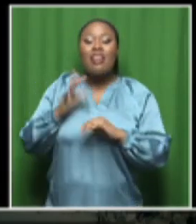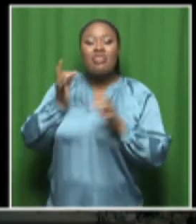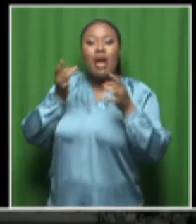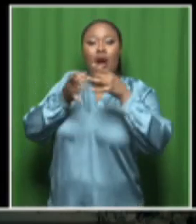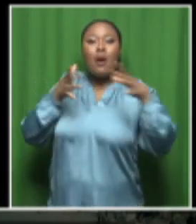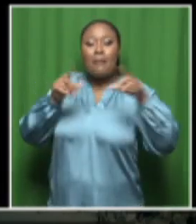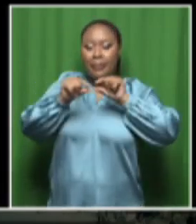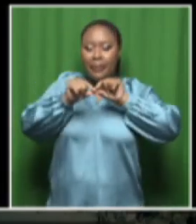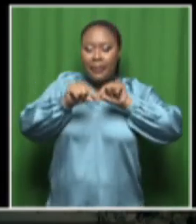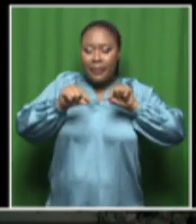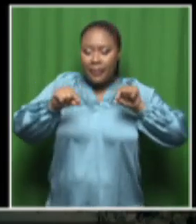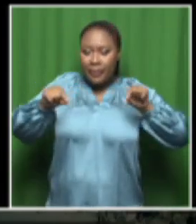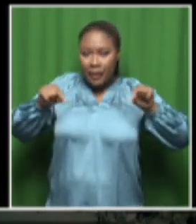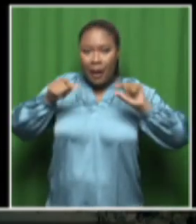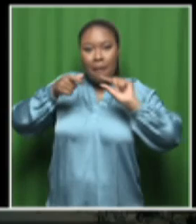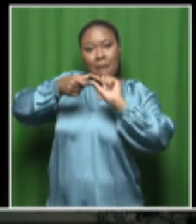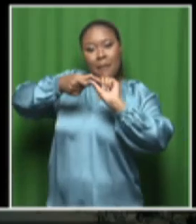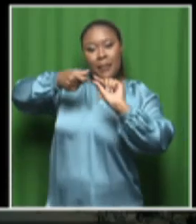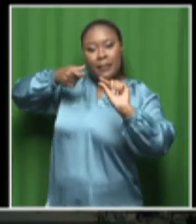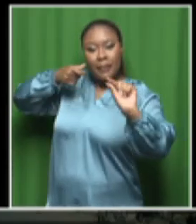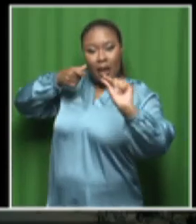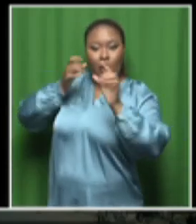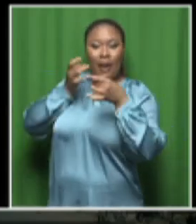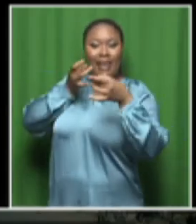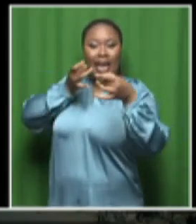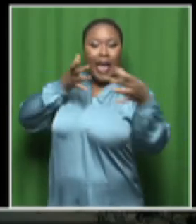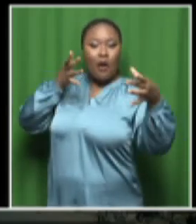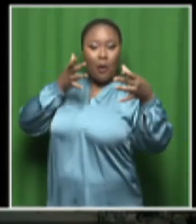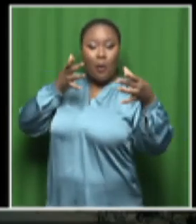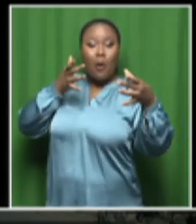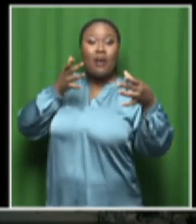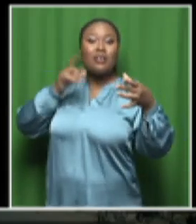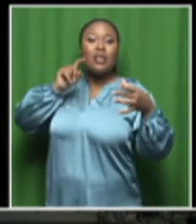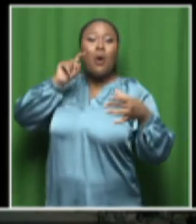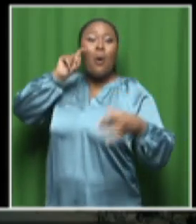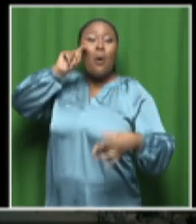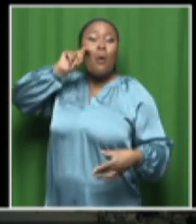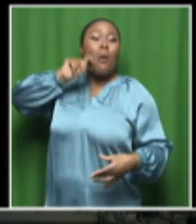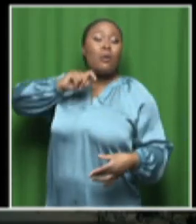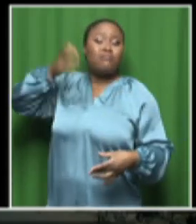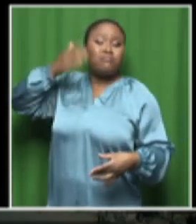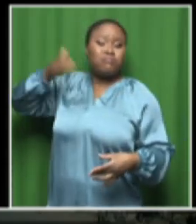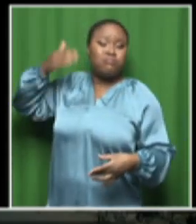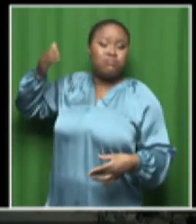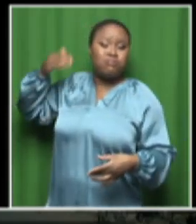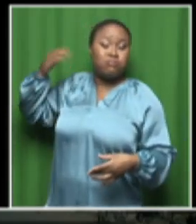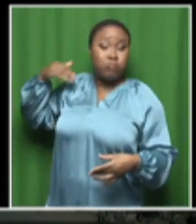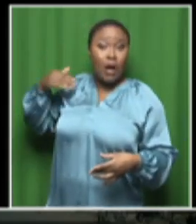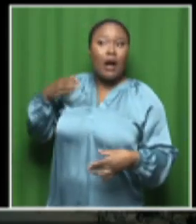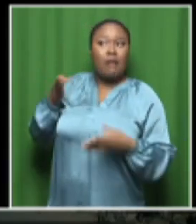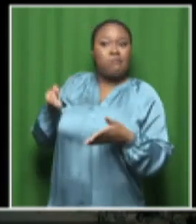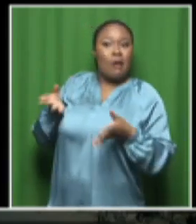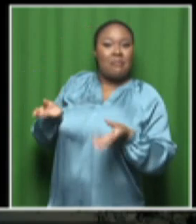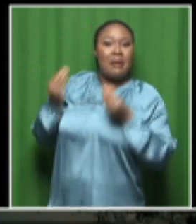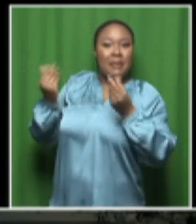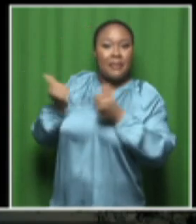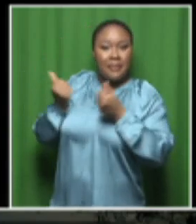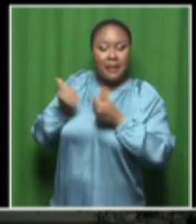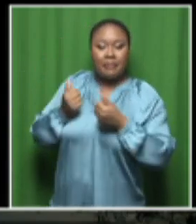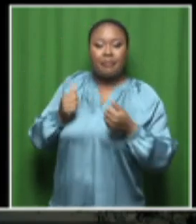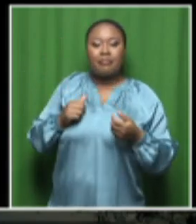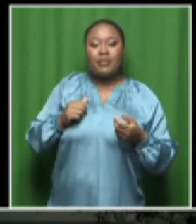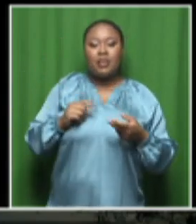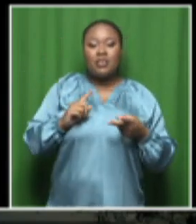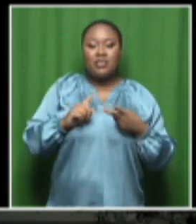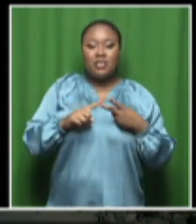arrow, oldest bow and arrow. And then also there was also found it here with us ostrich